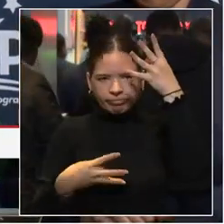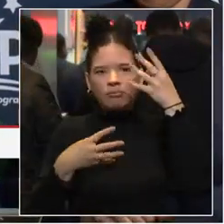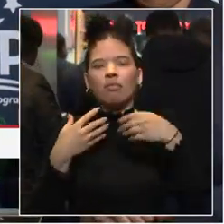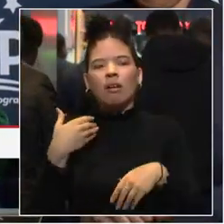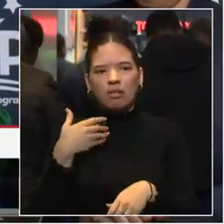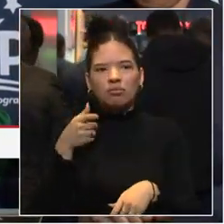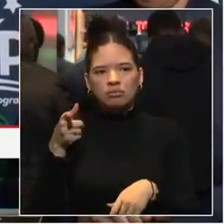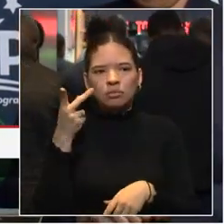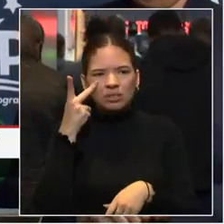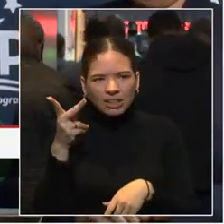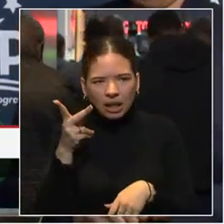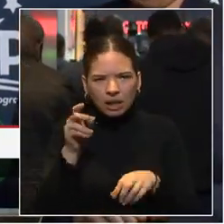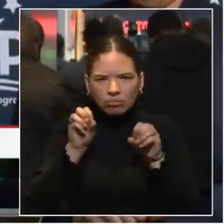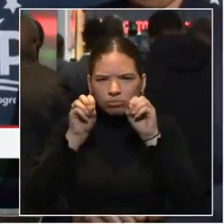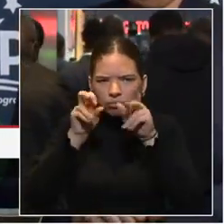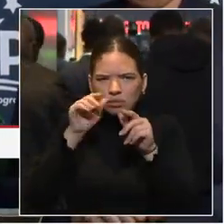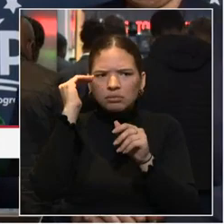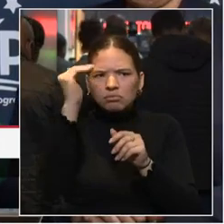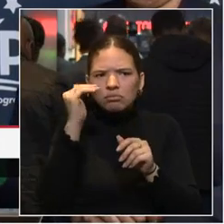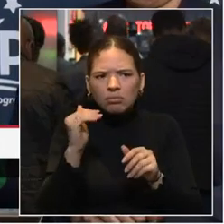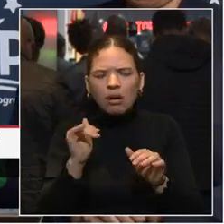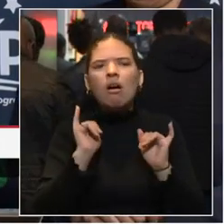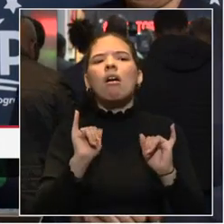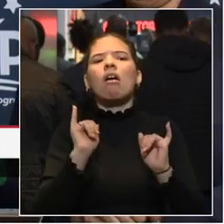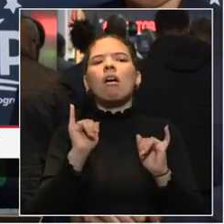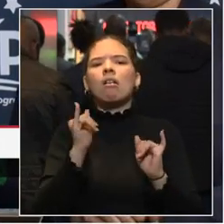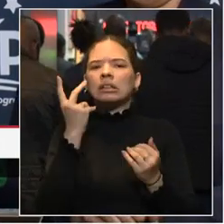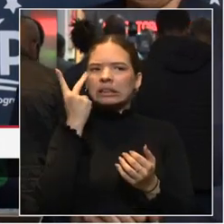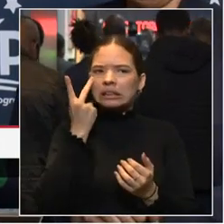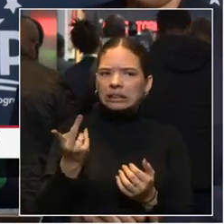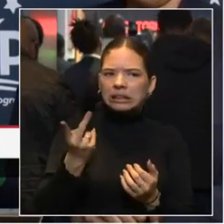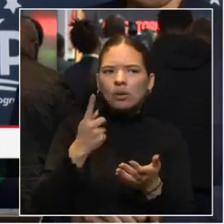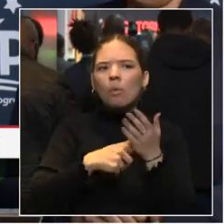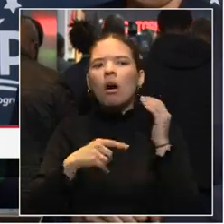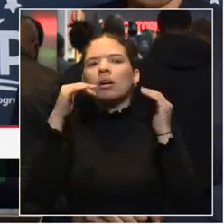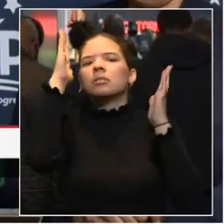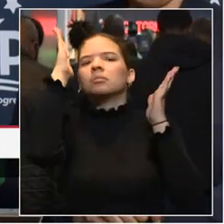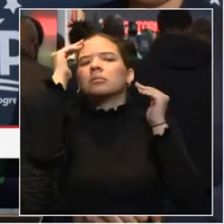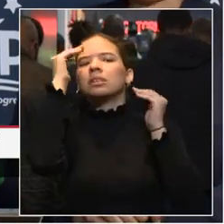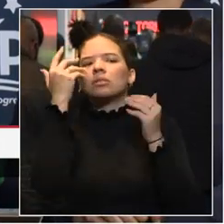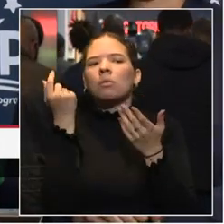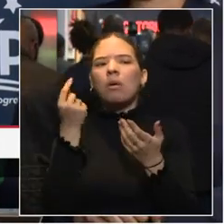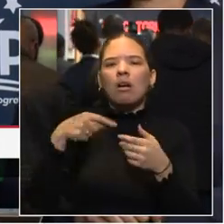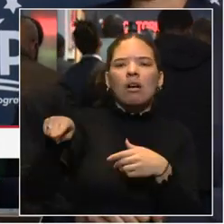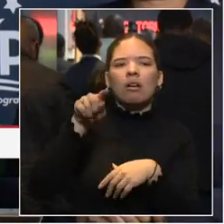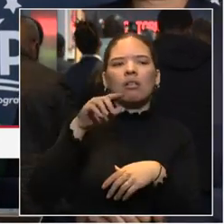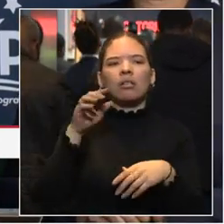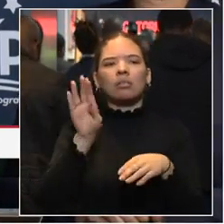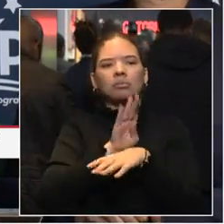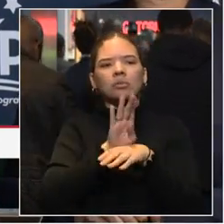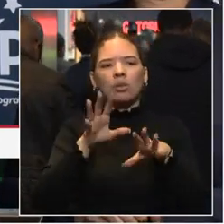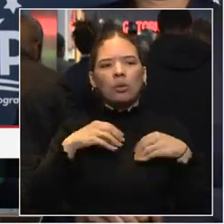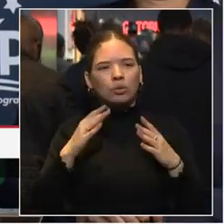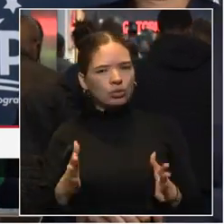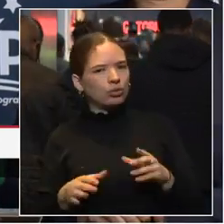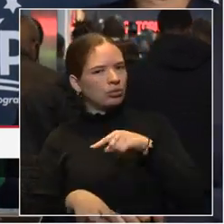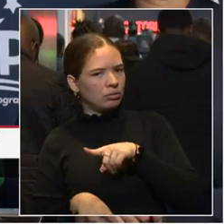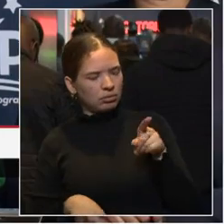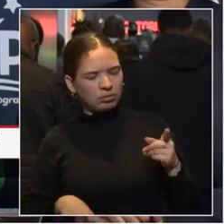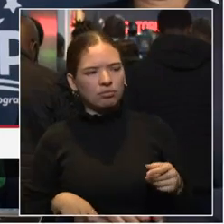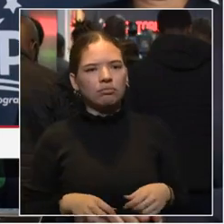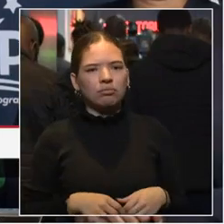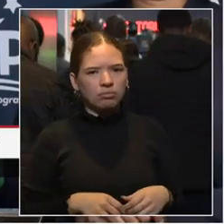a preview of our employer handbook and what we expect from employers. I'd like to also add that we have